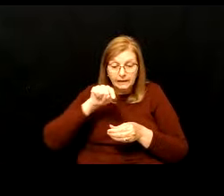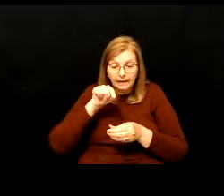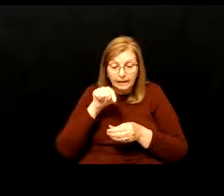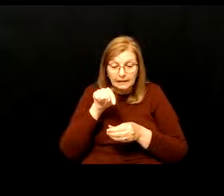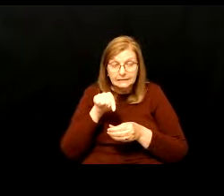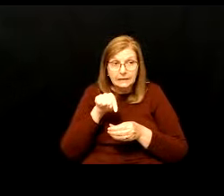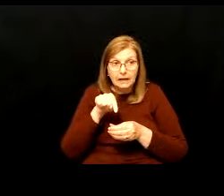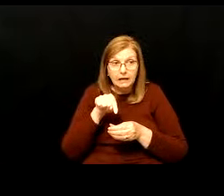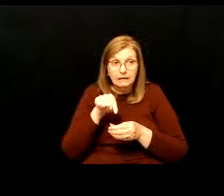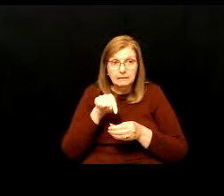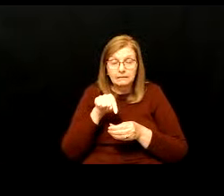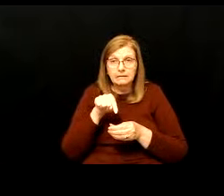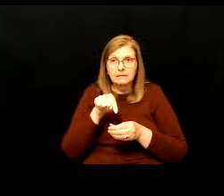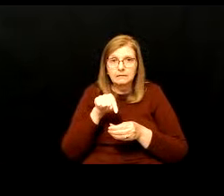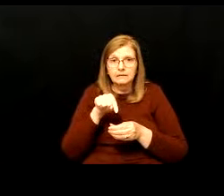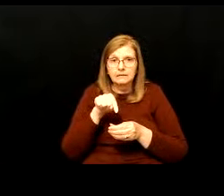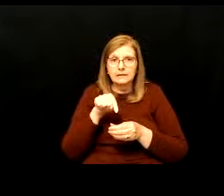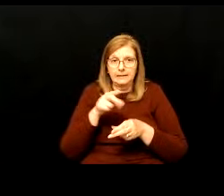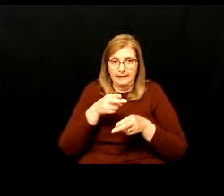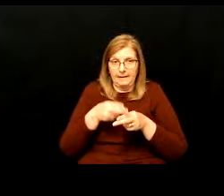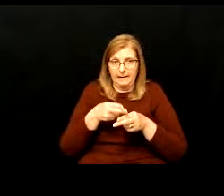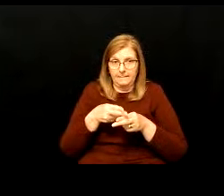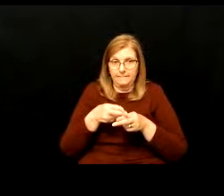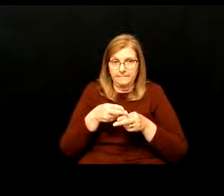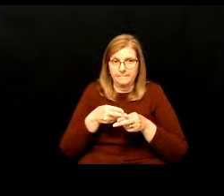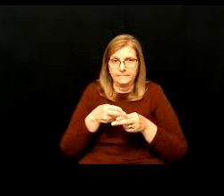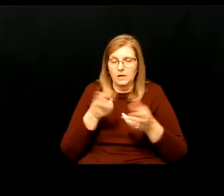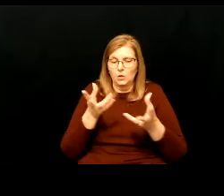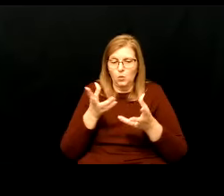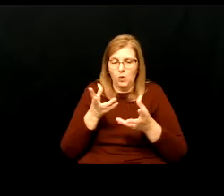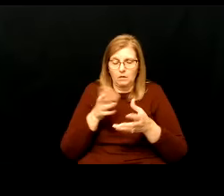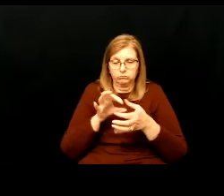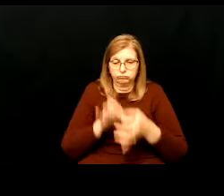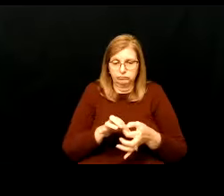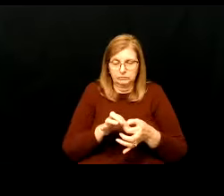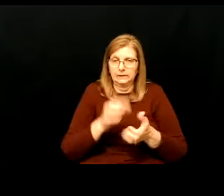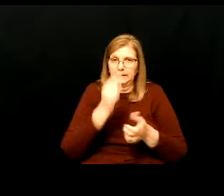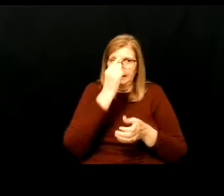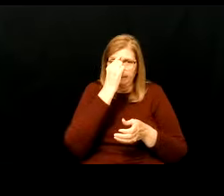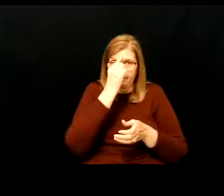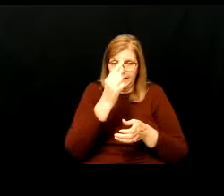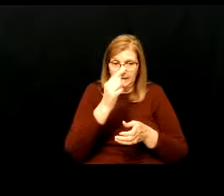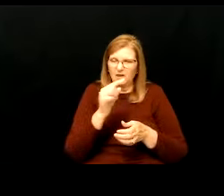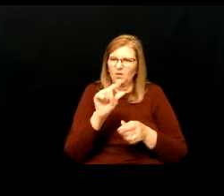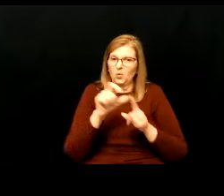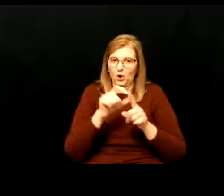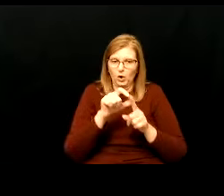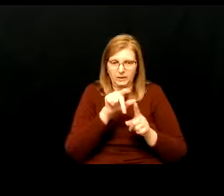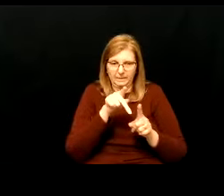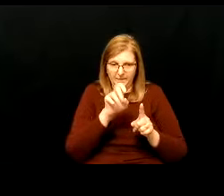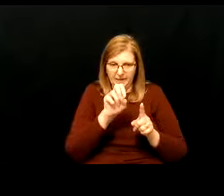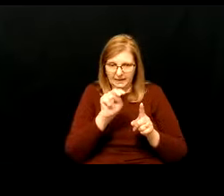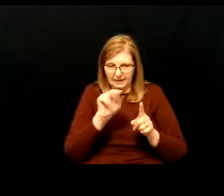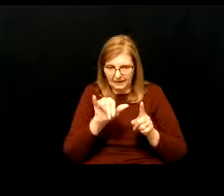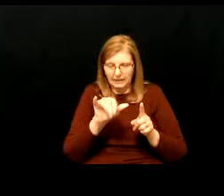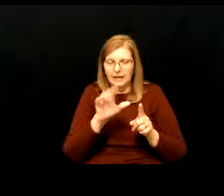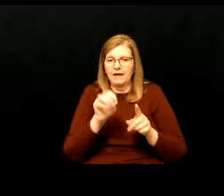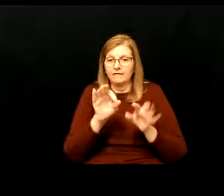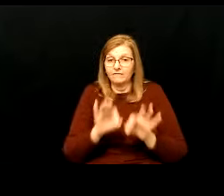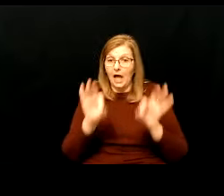have the name of what goes in there, penny, as well as what its value is.